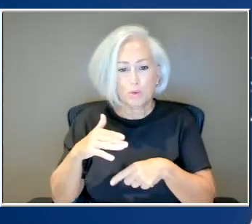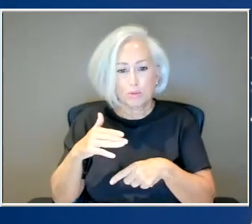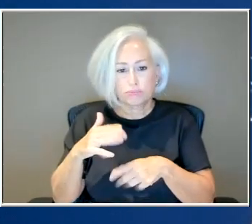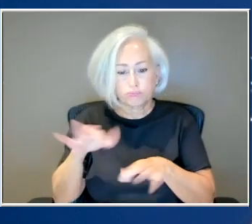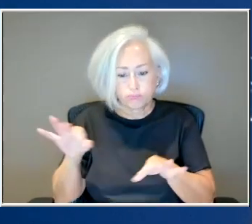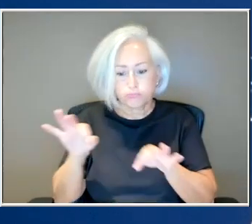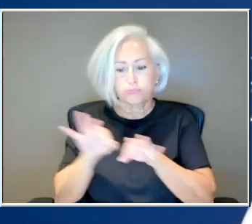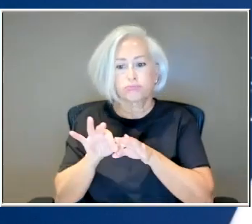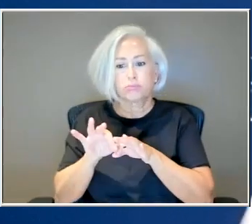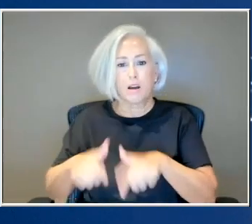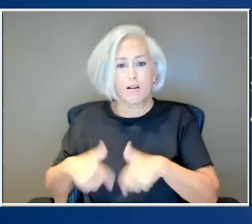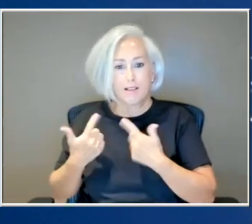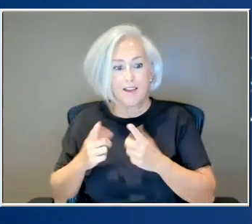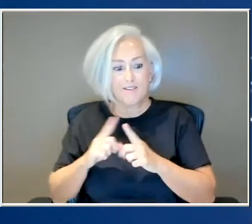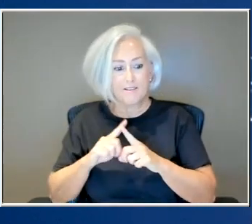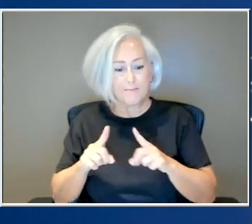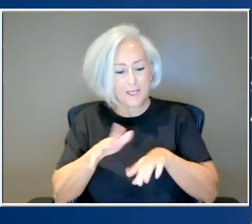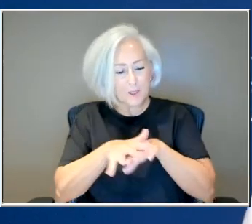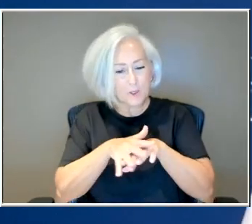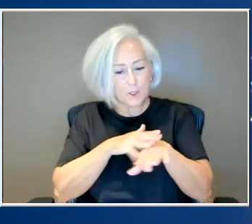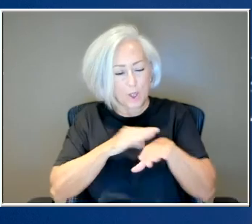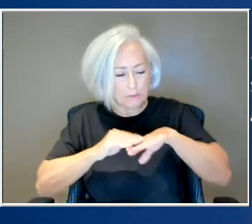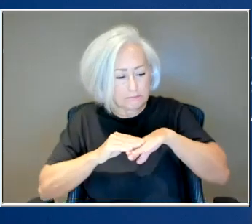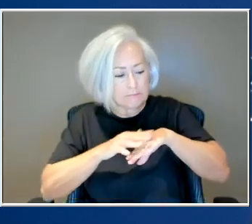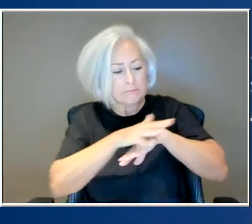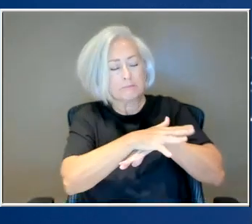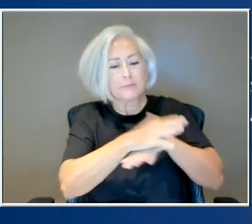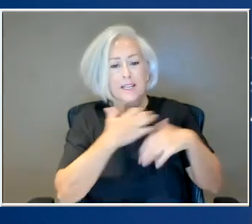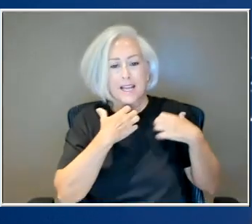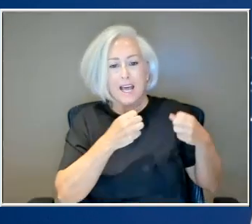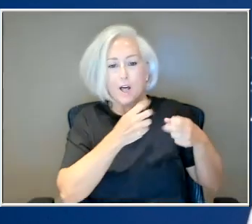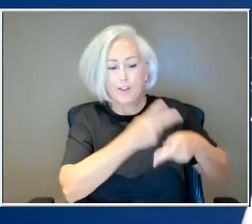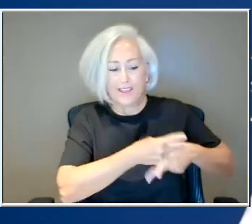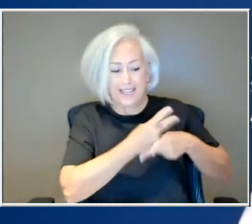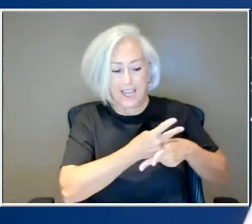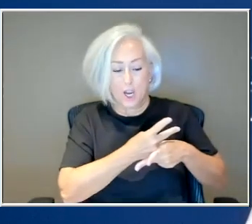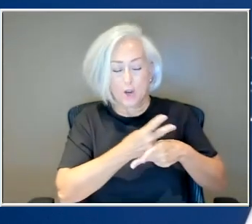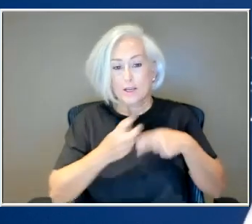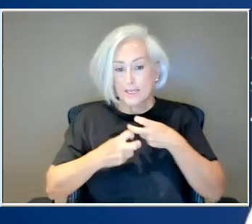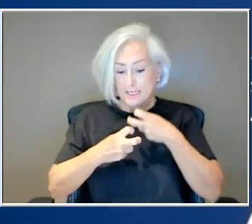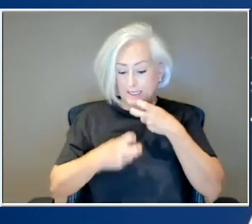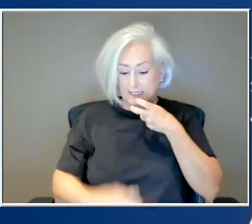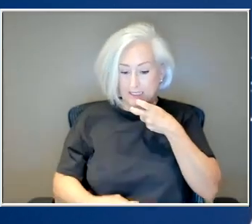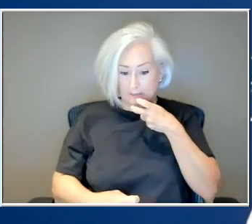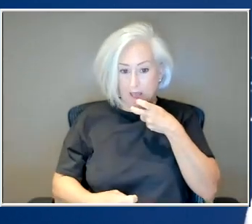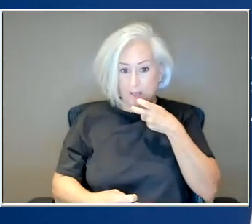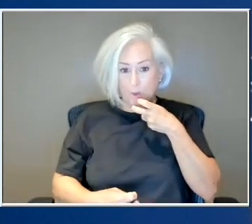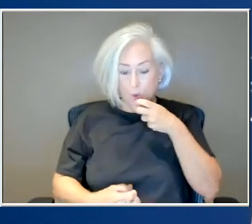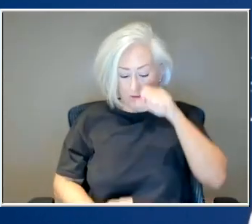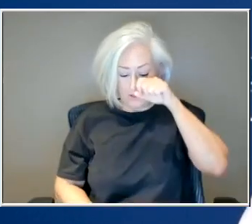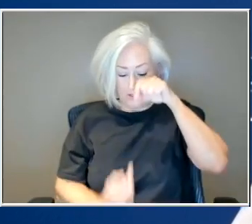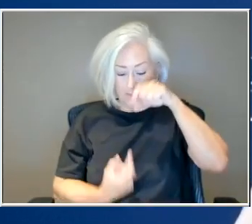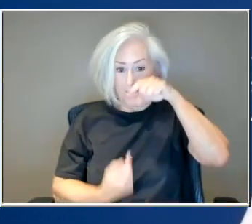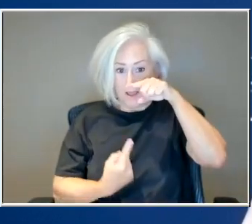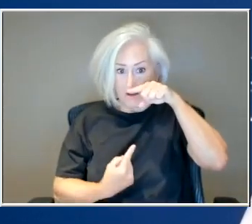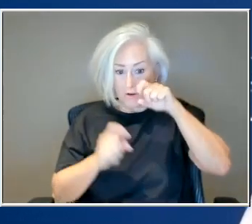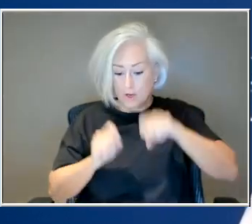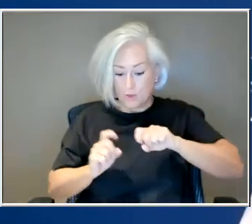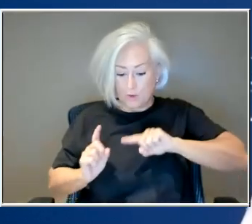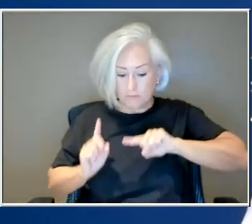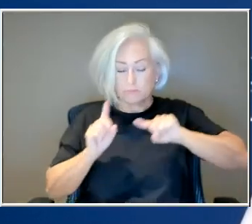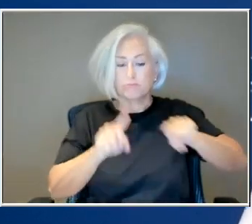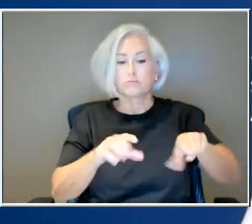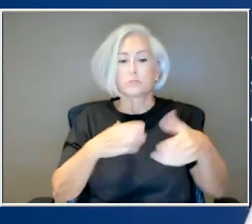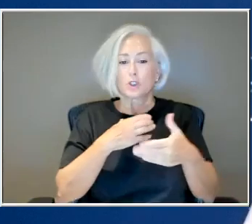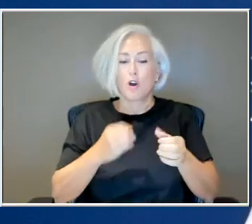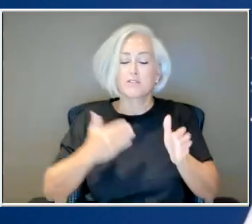into healthcare. When you have a spinal cord stimulator, you typically have to come into the office multiple times to have little tweaks made, to have